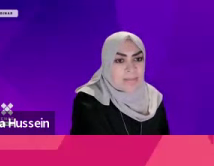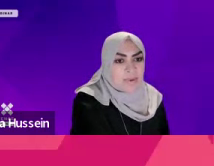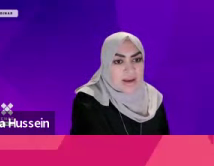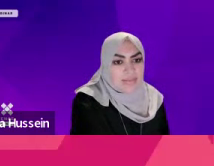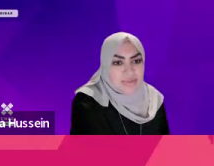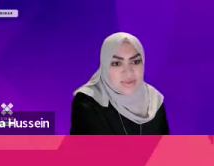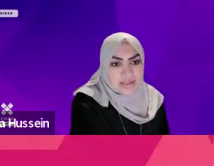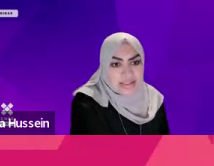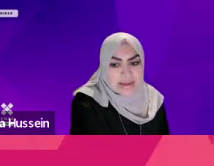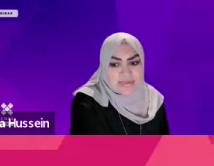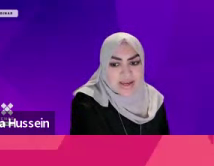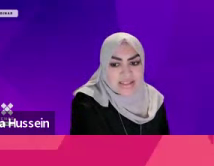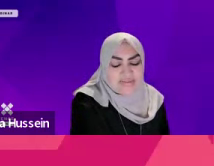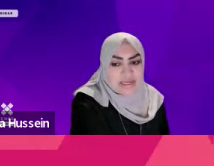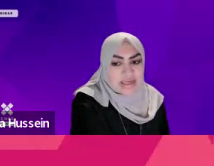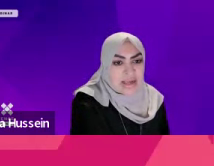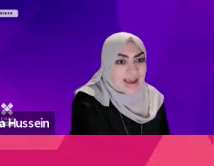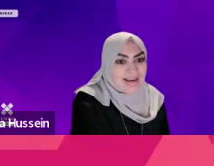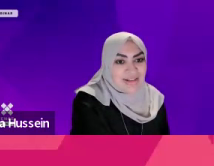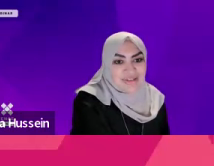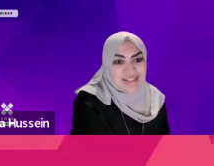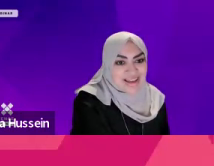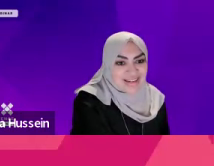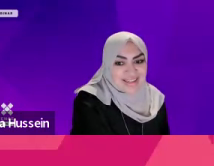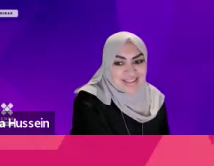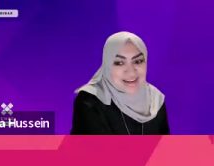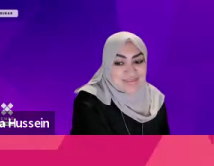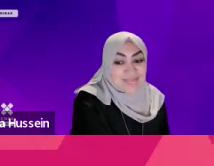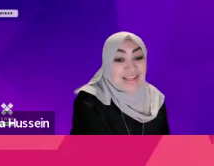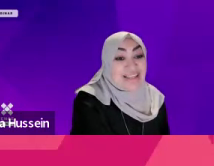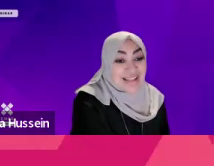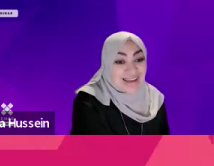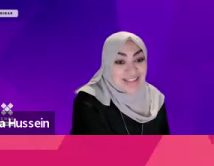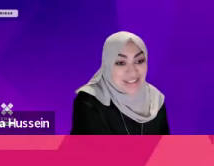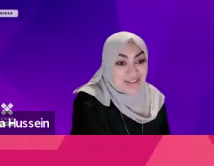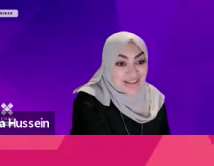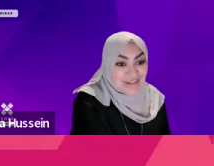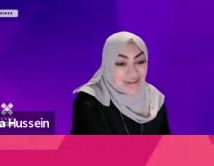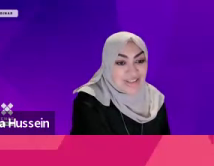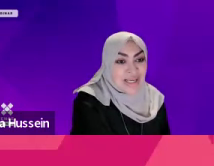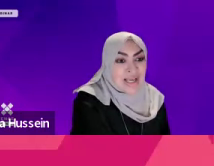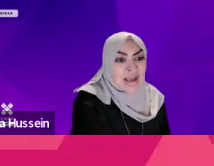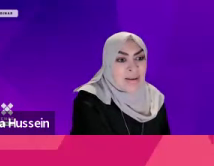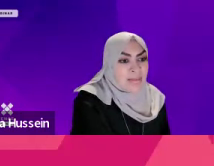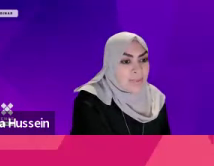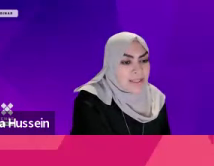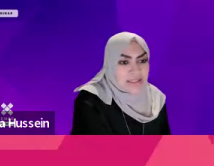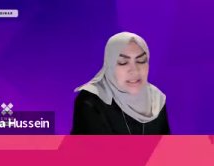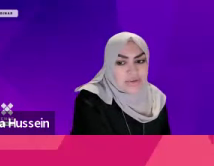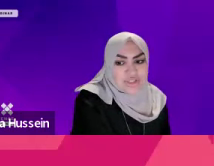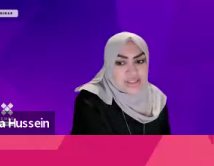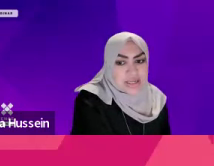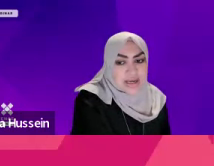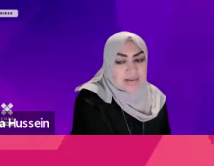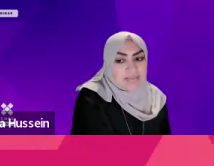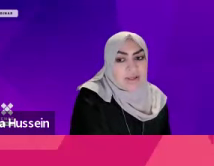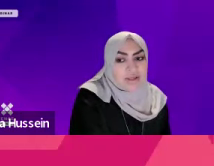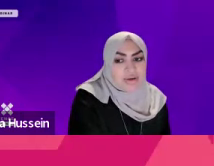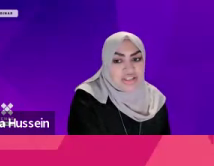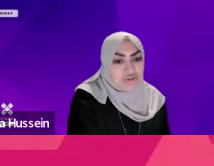for doing this type of activity, and it looks a lot it's a lot easier than it looks. Basically, you